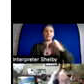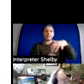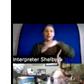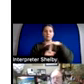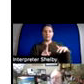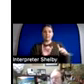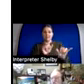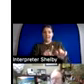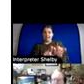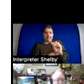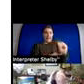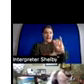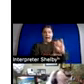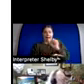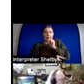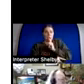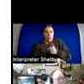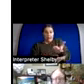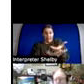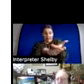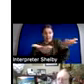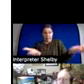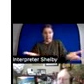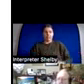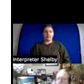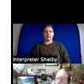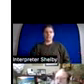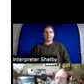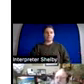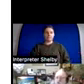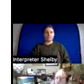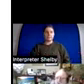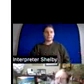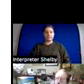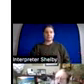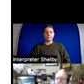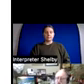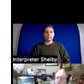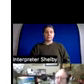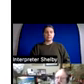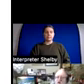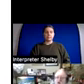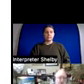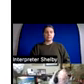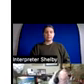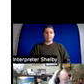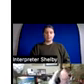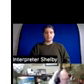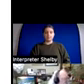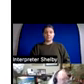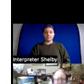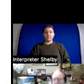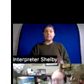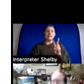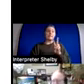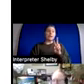is artificially generated uh so you know we don't need to build these complex vr worlds there is no